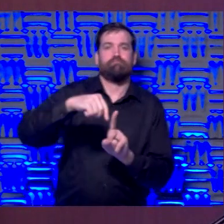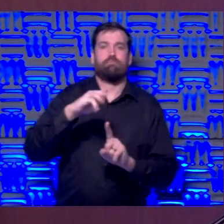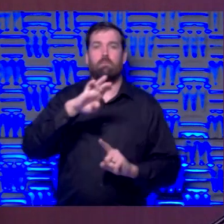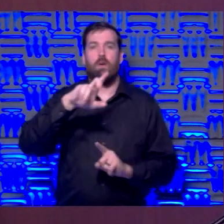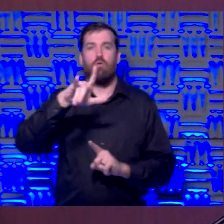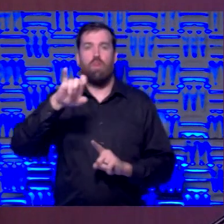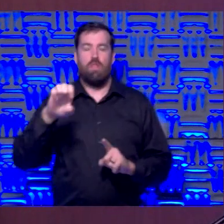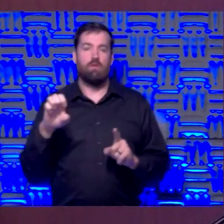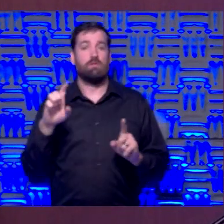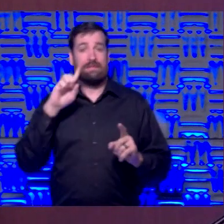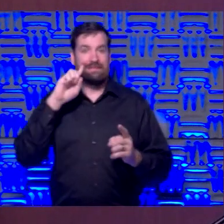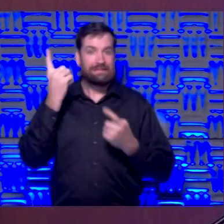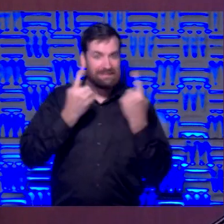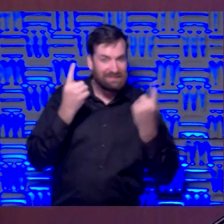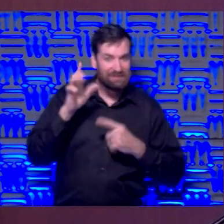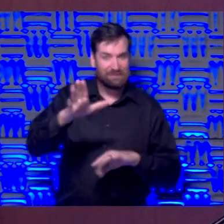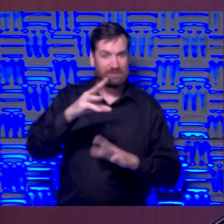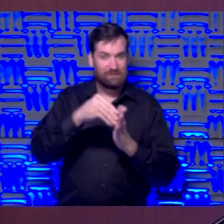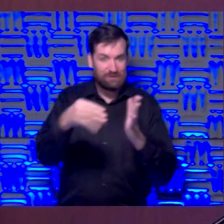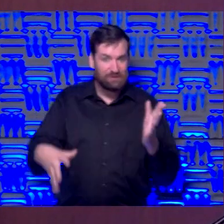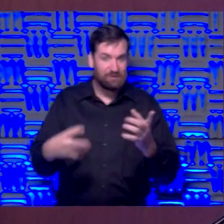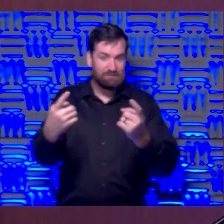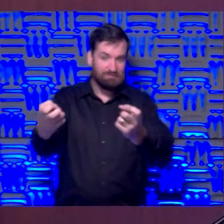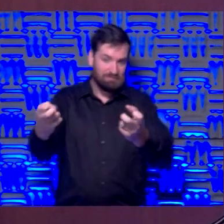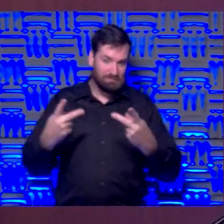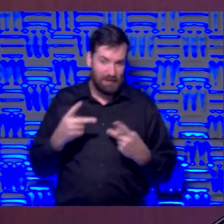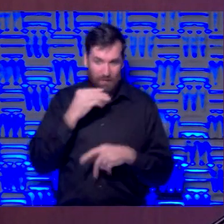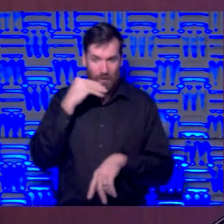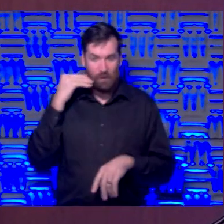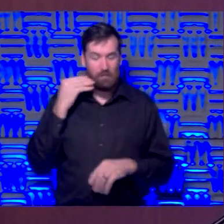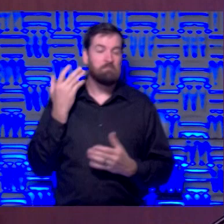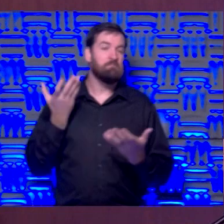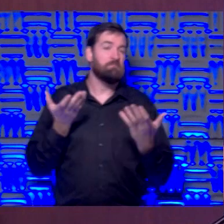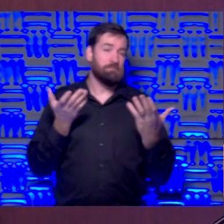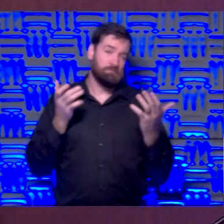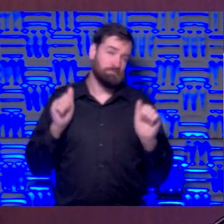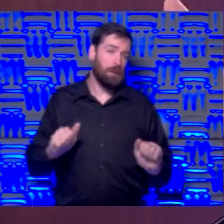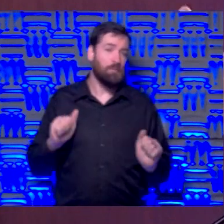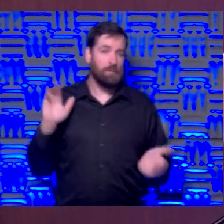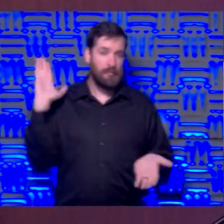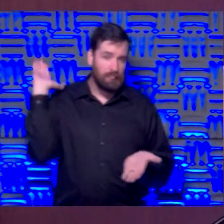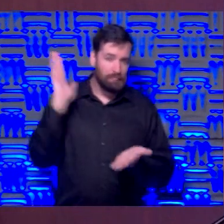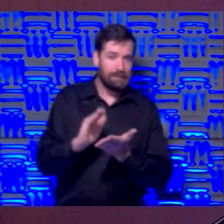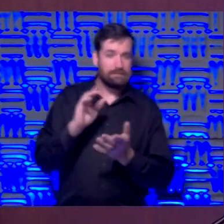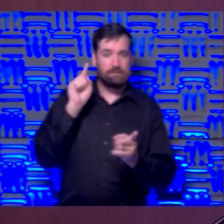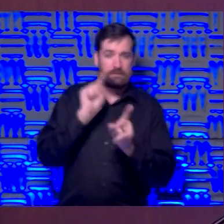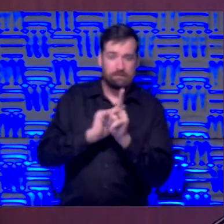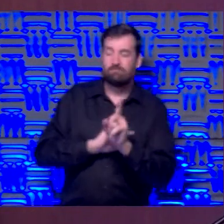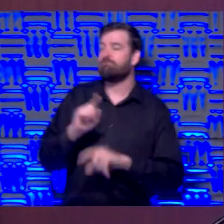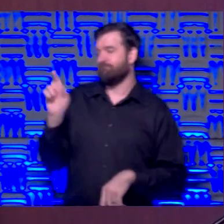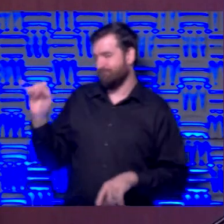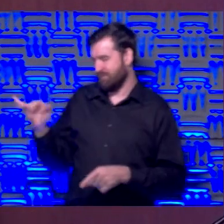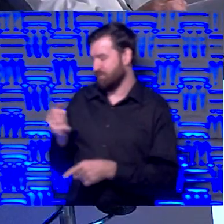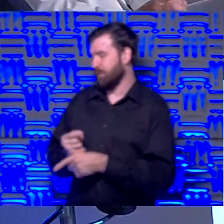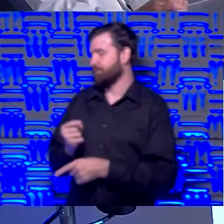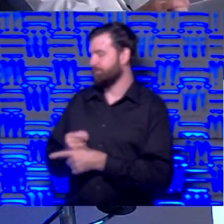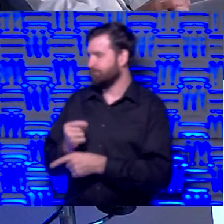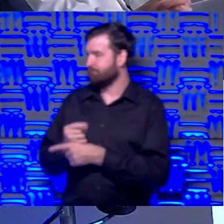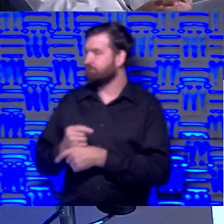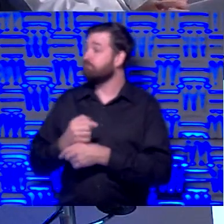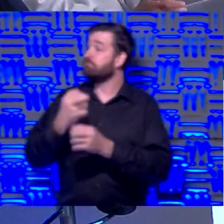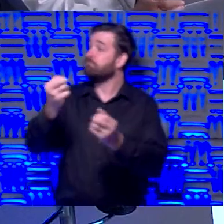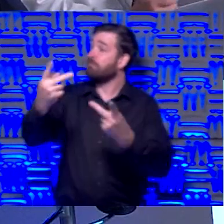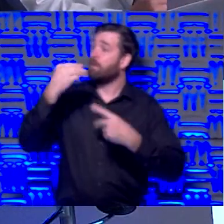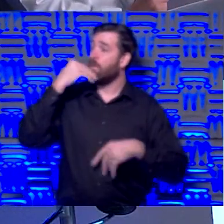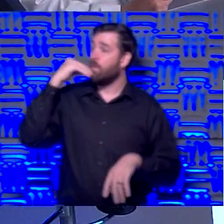are going to have to consider your student coming home not being in the bubble, probably. Yep. I It's a assume little that would be difference. your Yeah. advice. I think that's right. I think when they come back to the home,